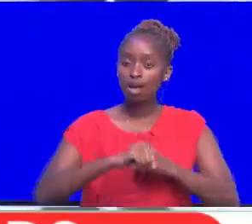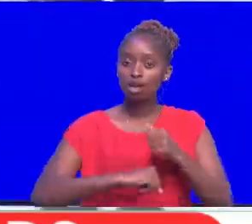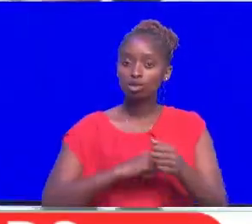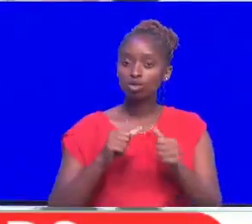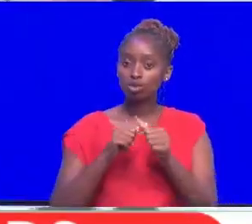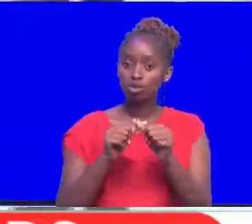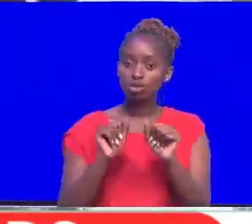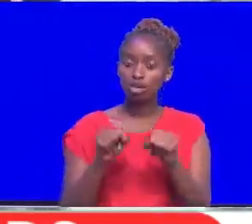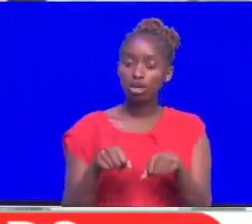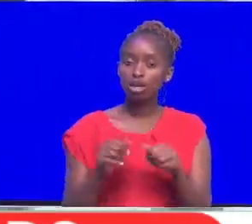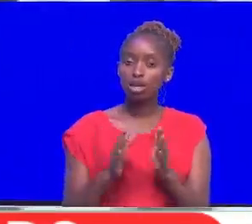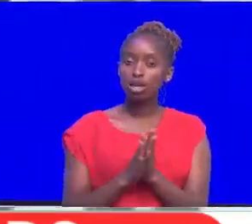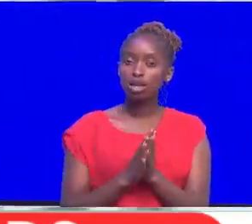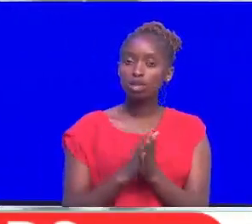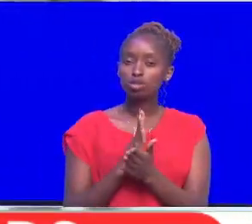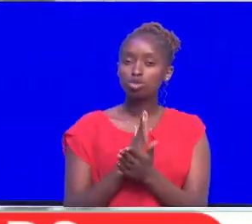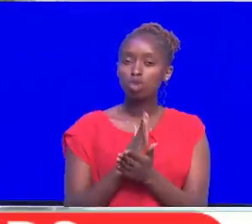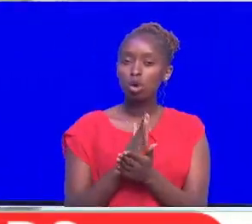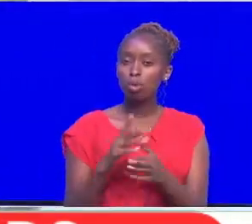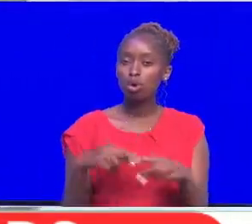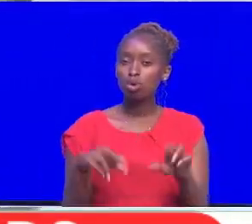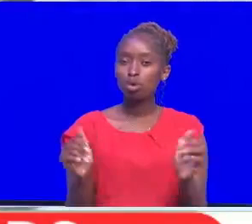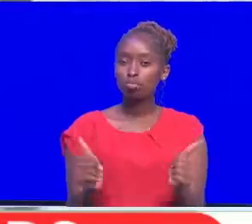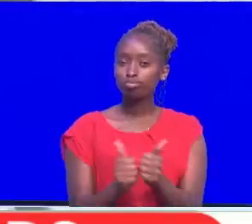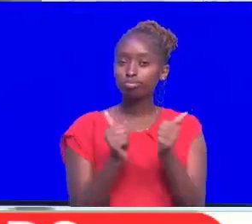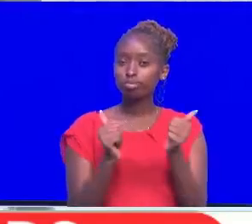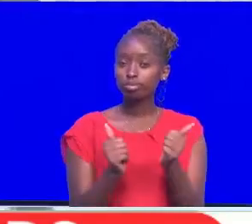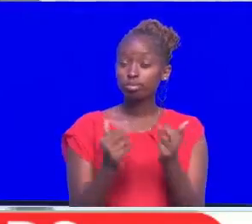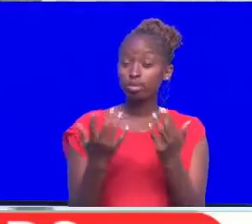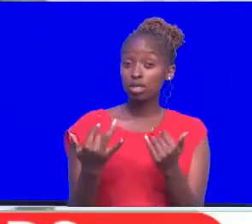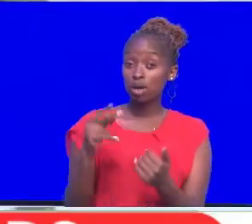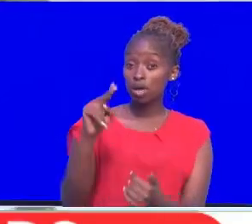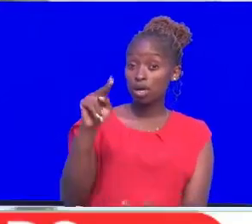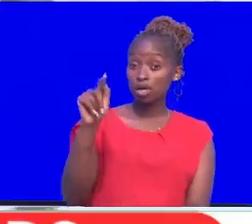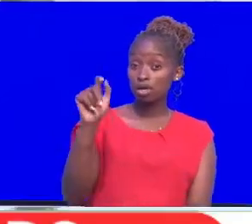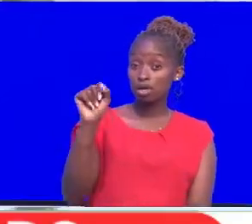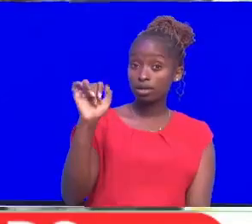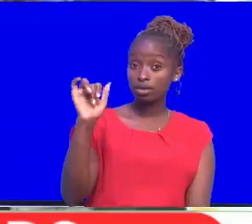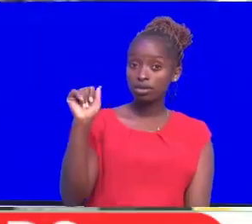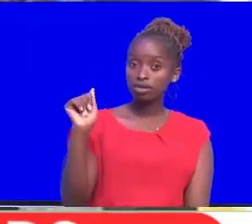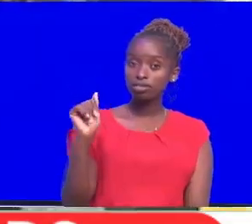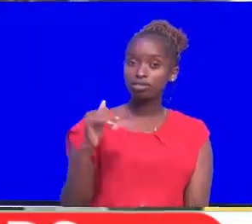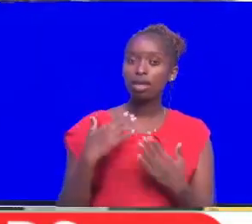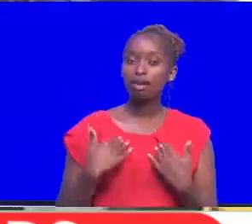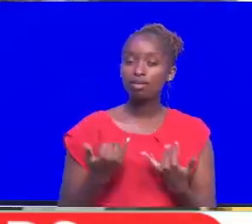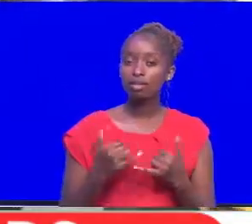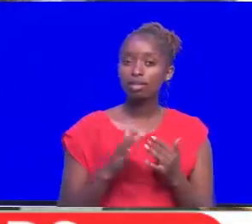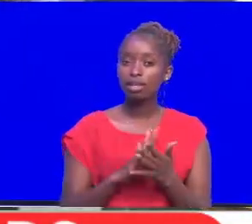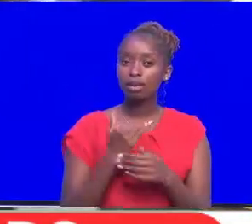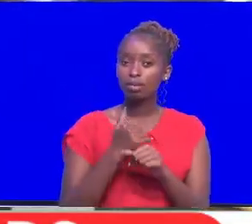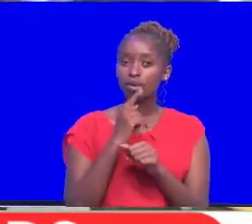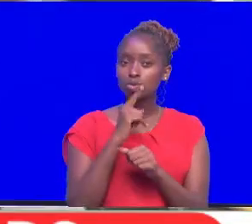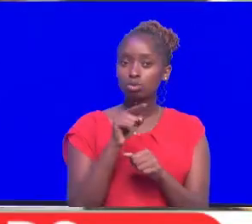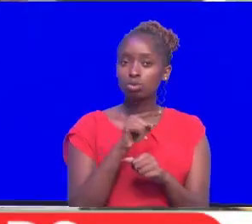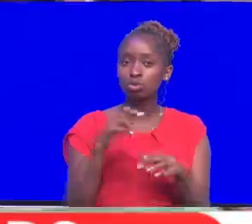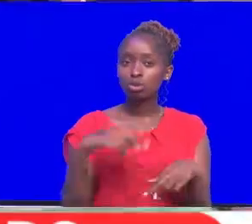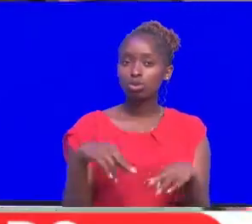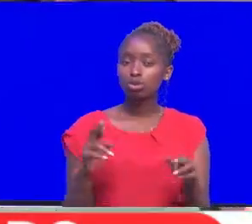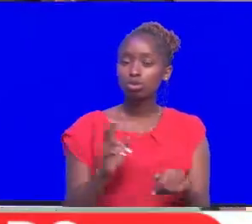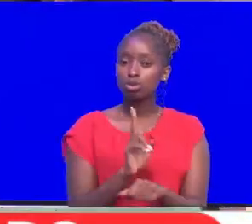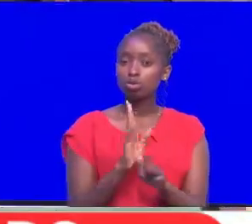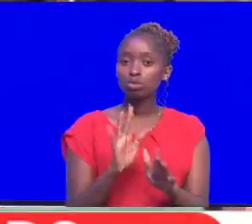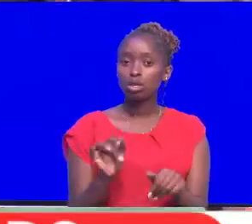The government recently reintroducing the National Transport and Safety Authority patrols in a bid to ensure road users are not breaking the